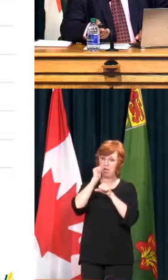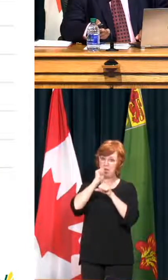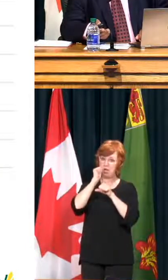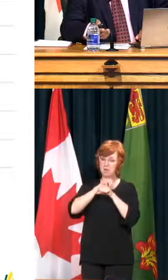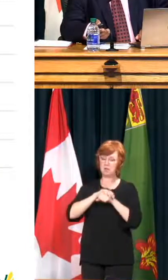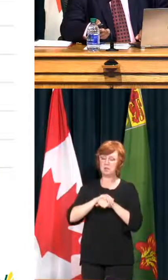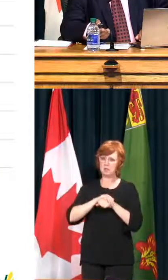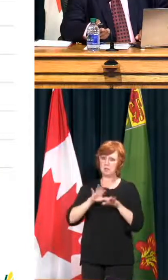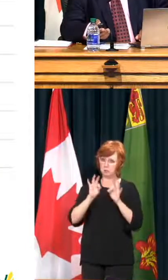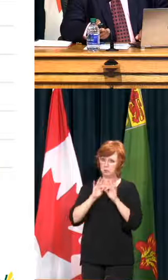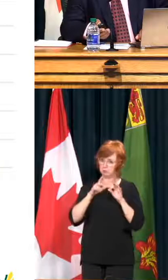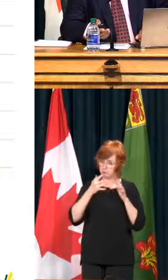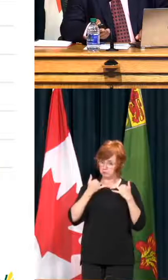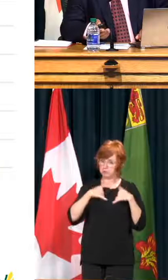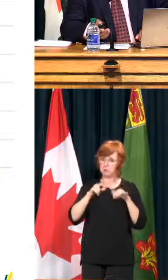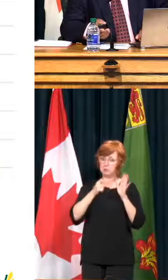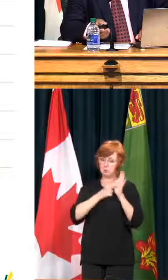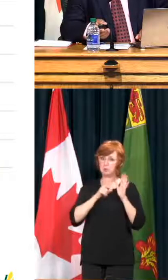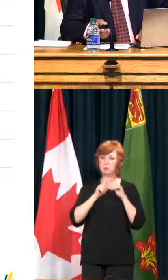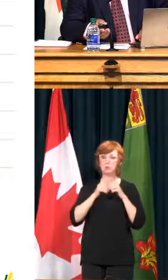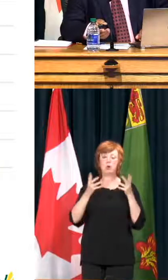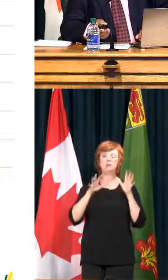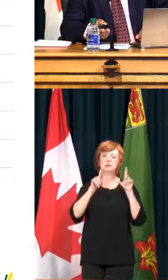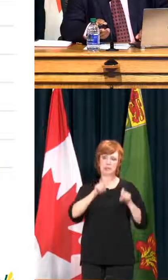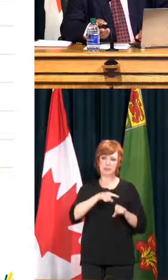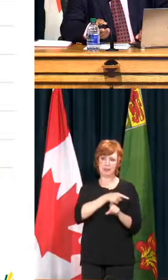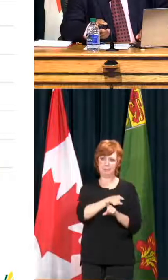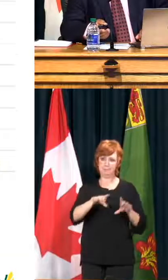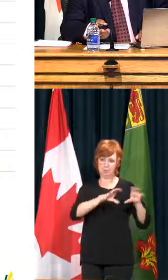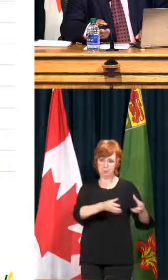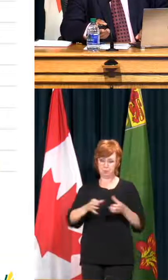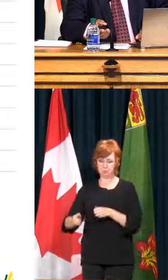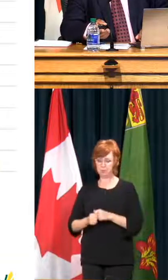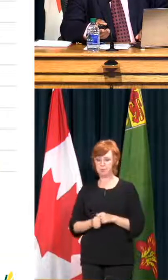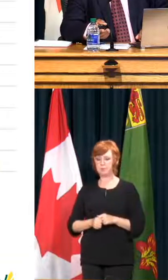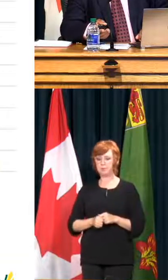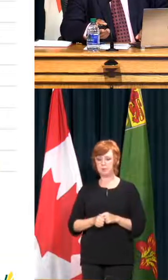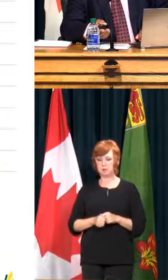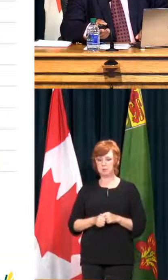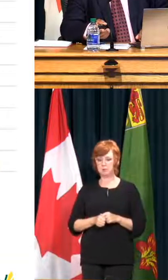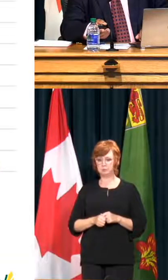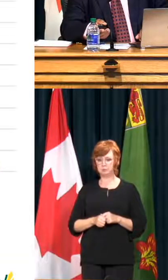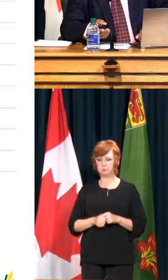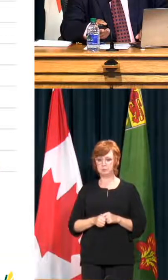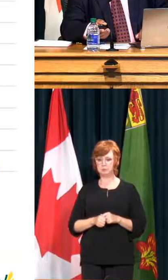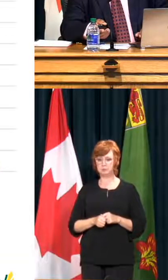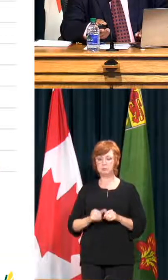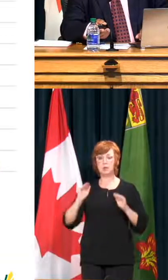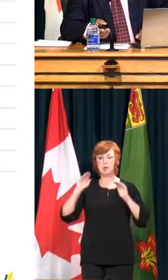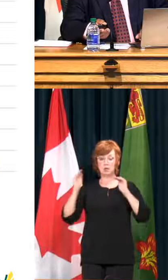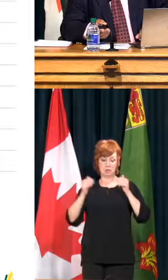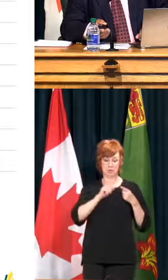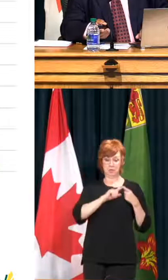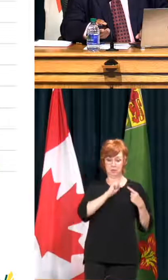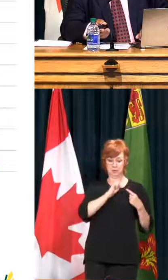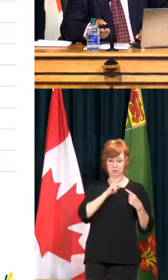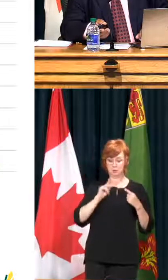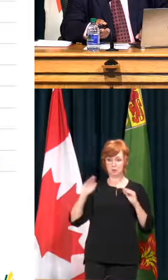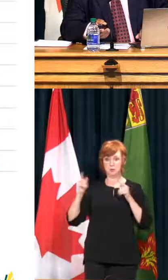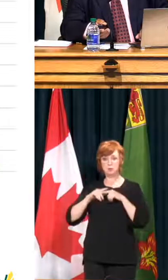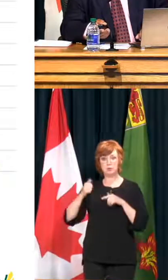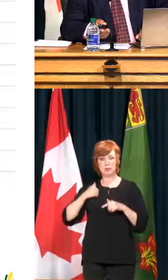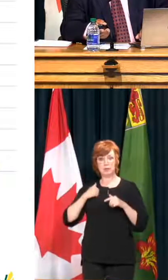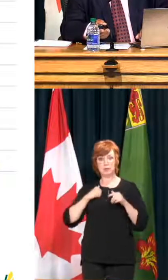in terms of our cases, our cases are consistent with cases in Canada by age group, but we do have high number